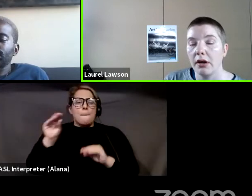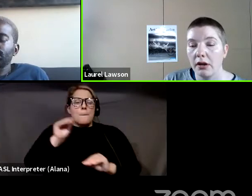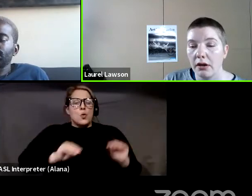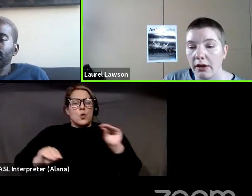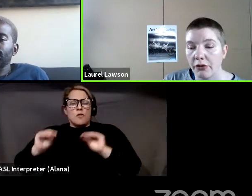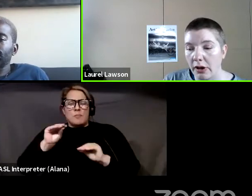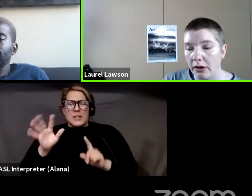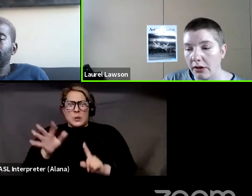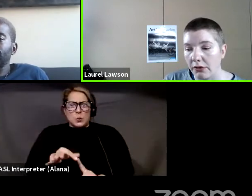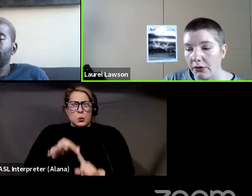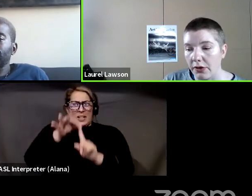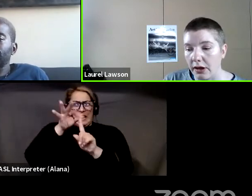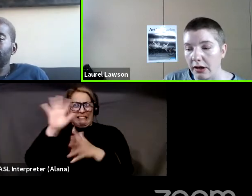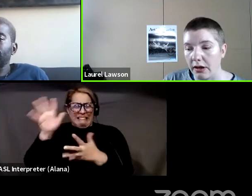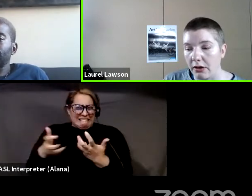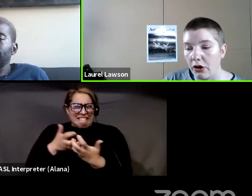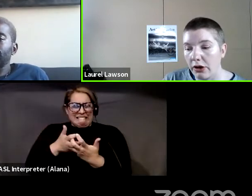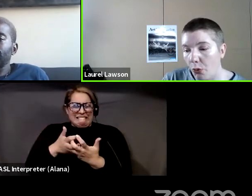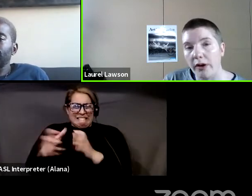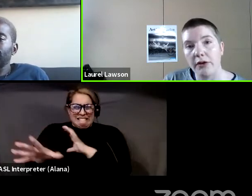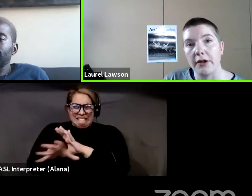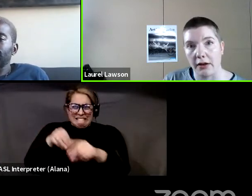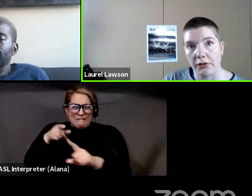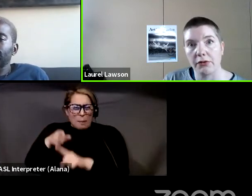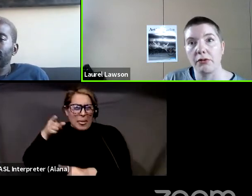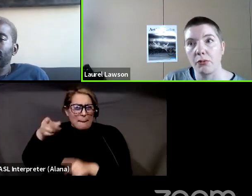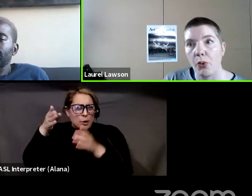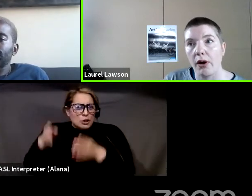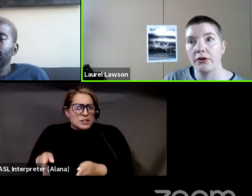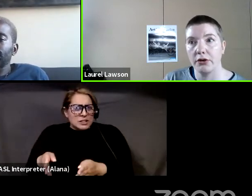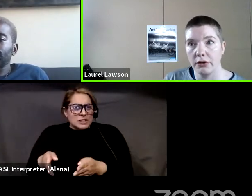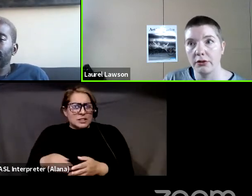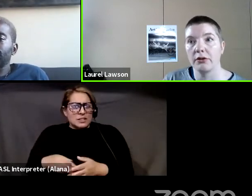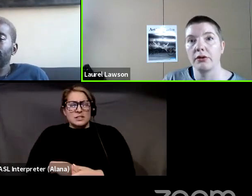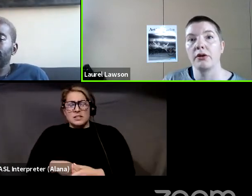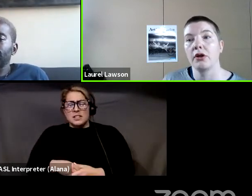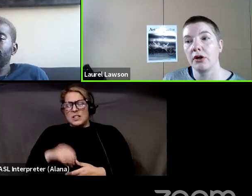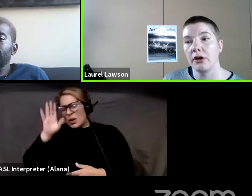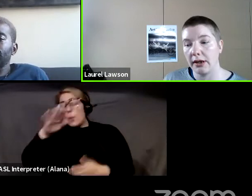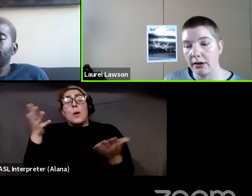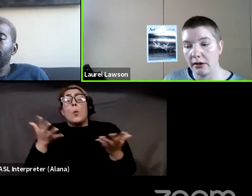them, as well as the, what is a dance? What